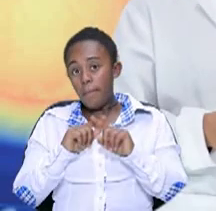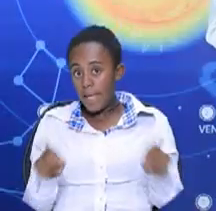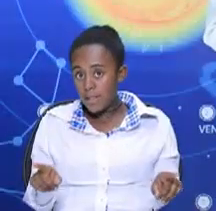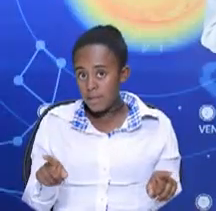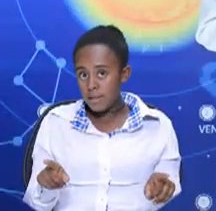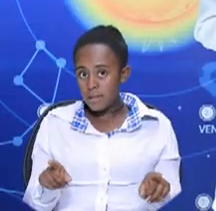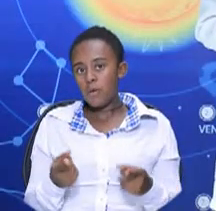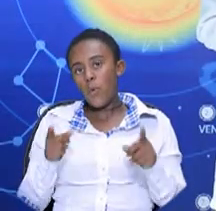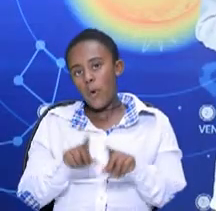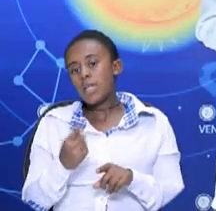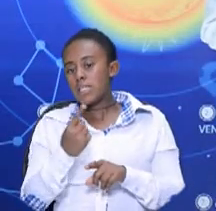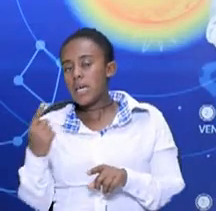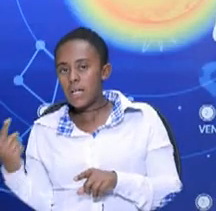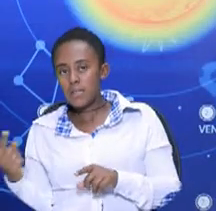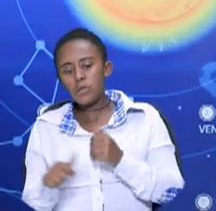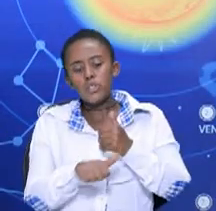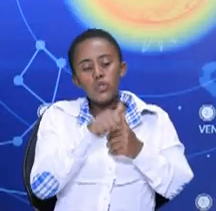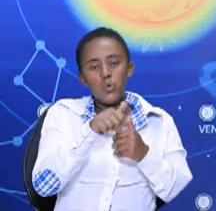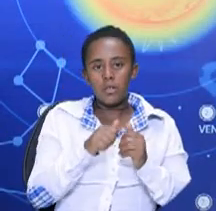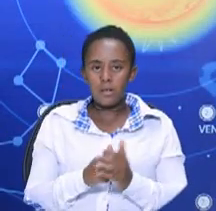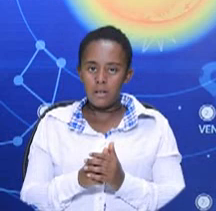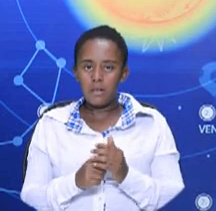but when there is some injury,